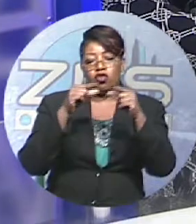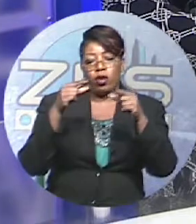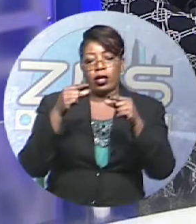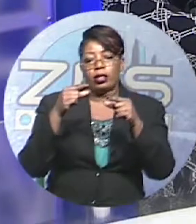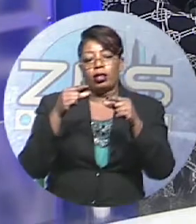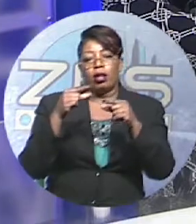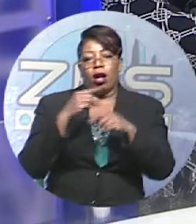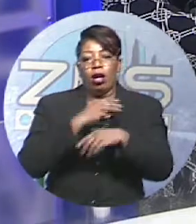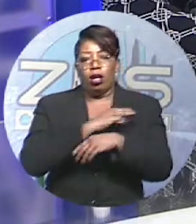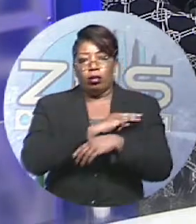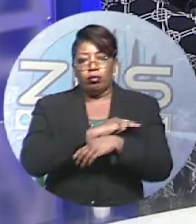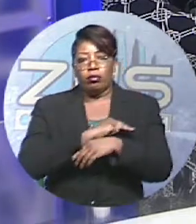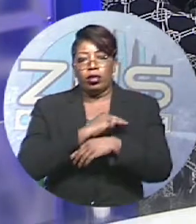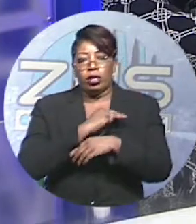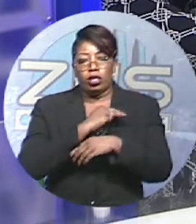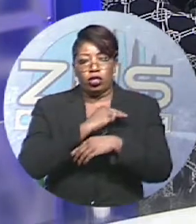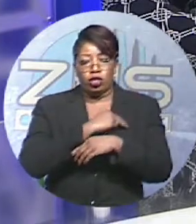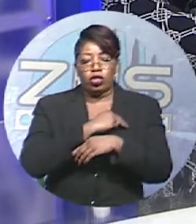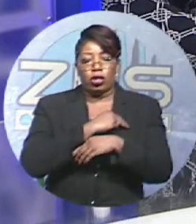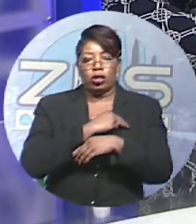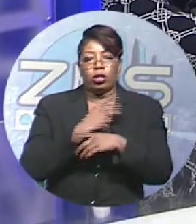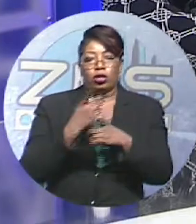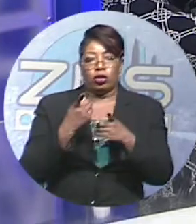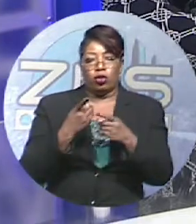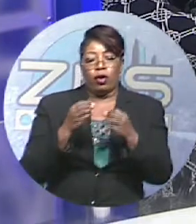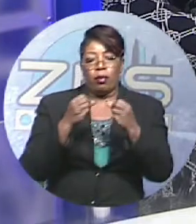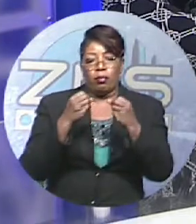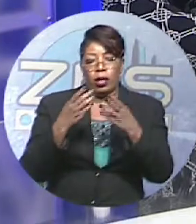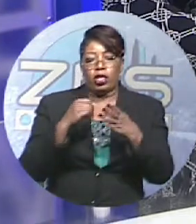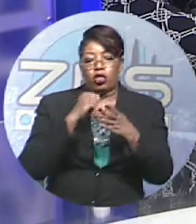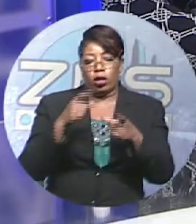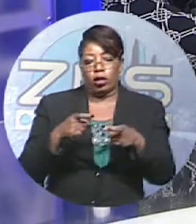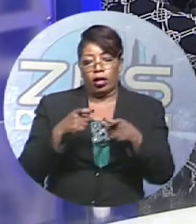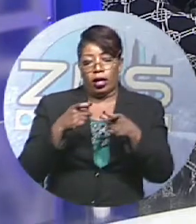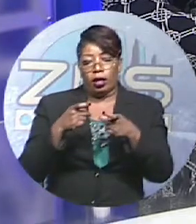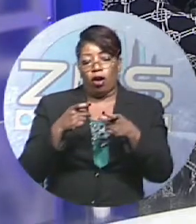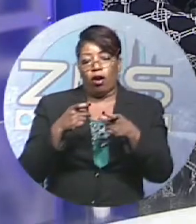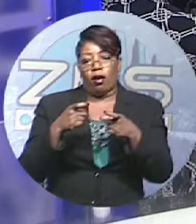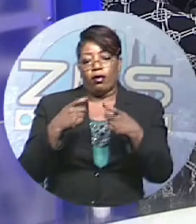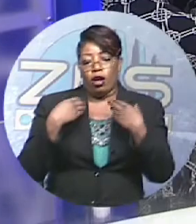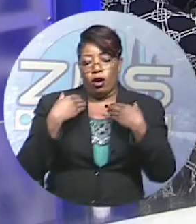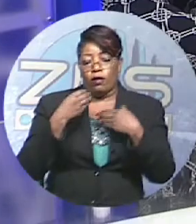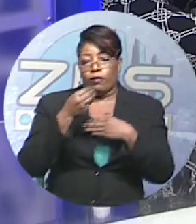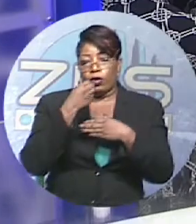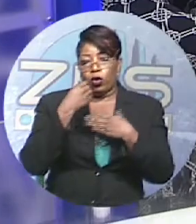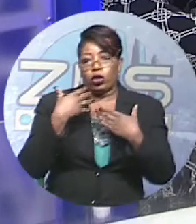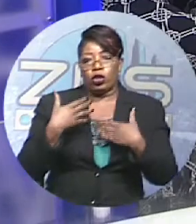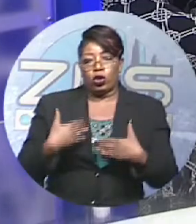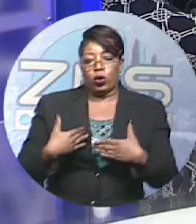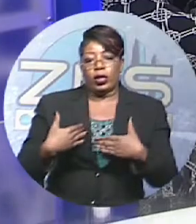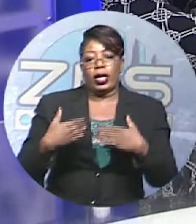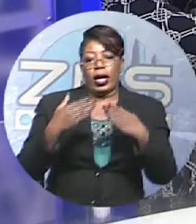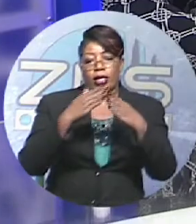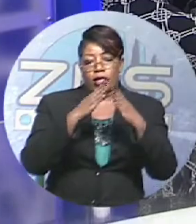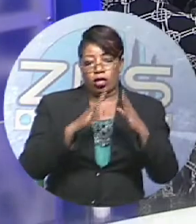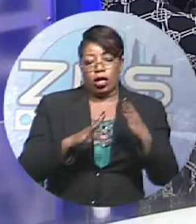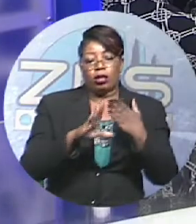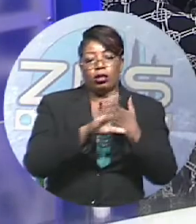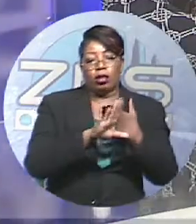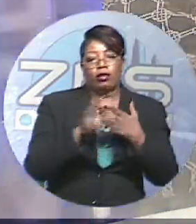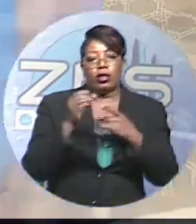is transcending the darkness for many who cannot provide food, clothing, and shelter for their families.